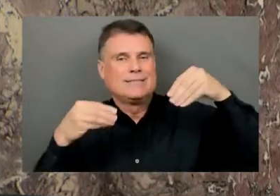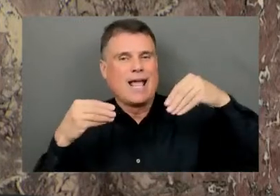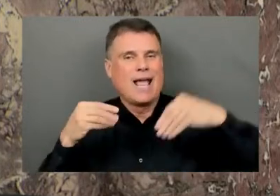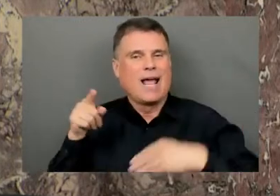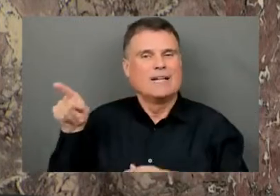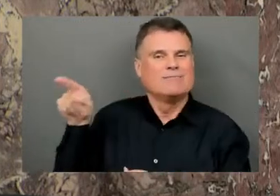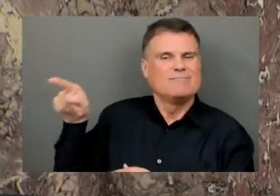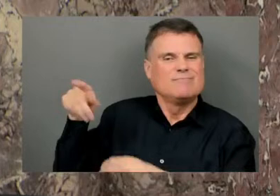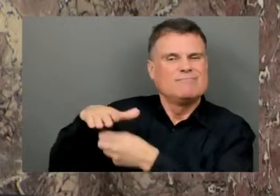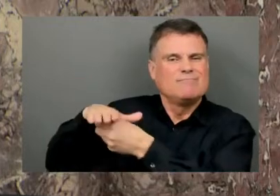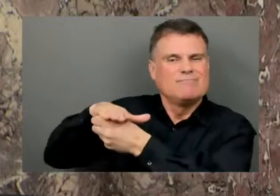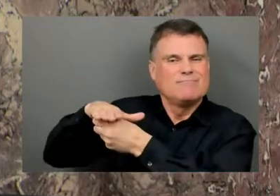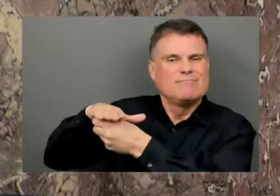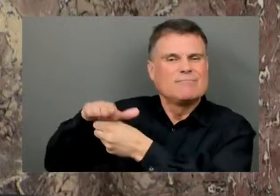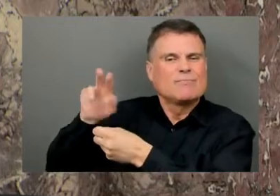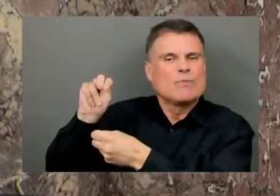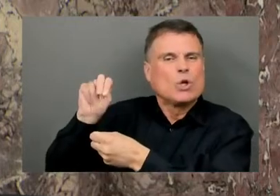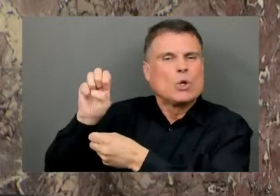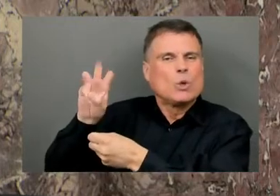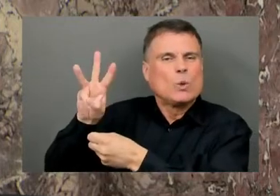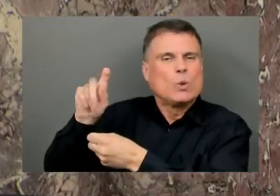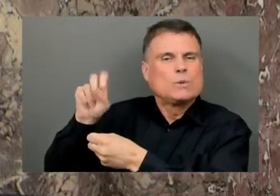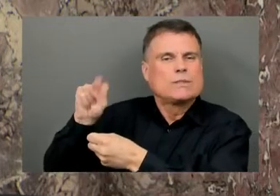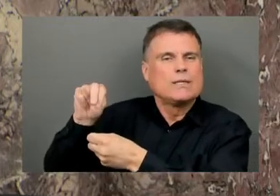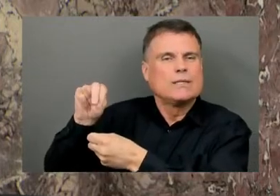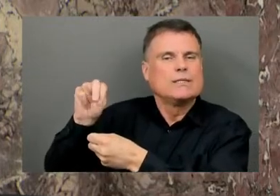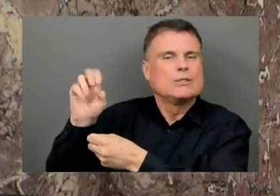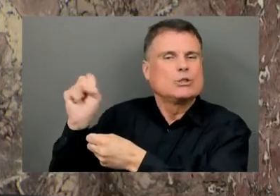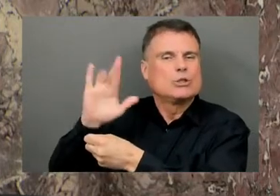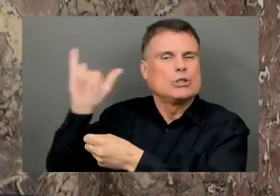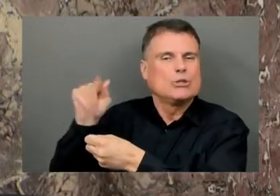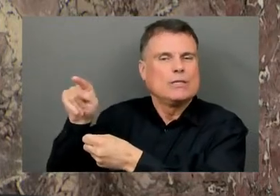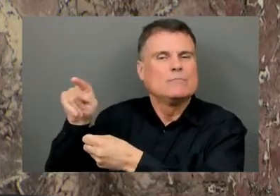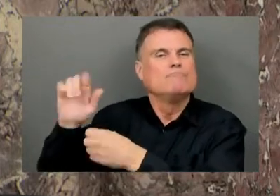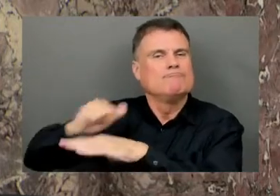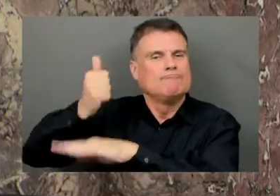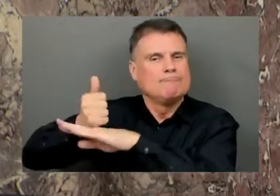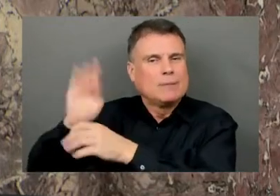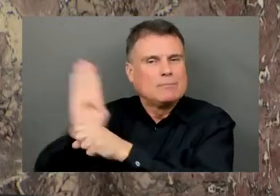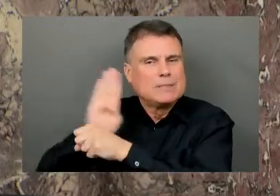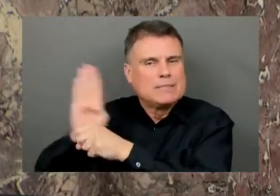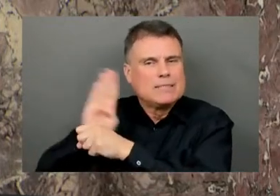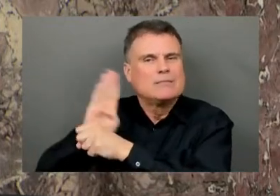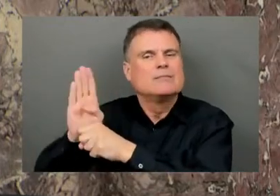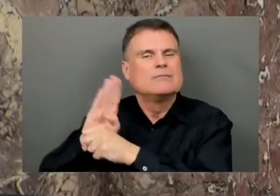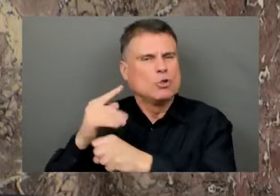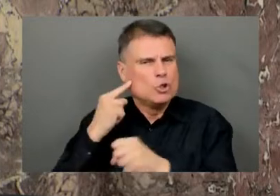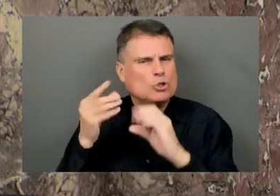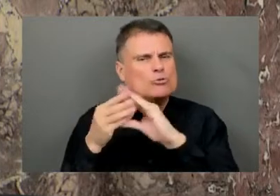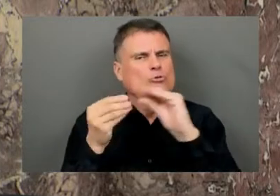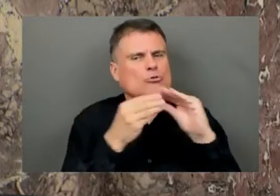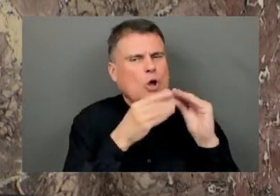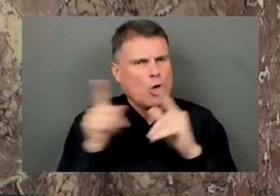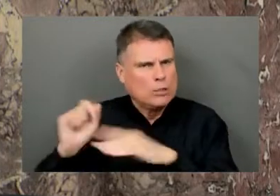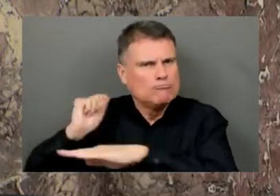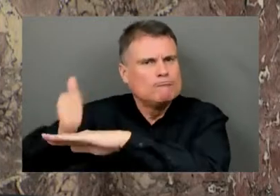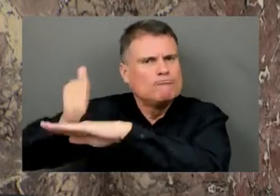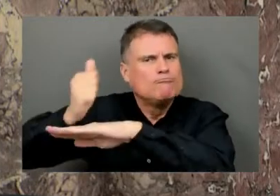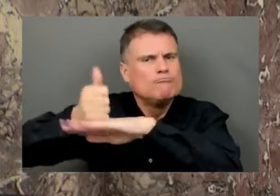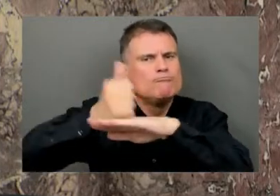having a bake shop and starting your own business, I think you hear those stories all over the places, but this is unique. This is different.